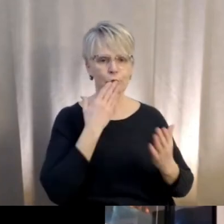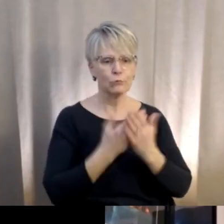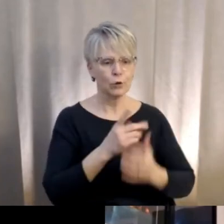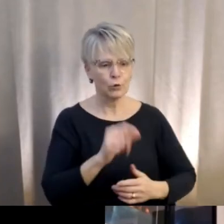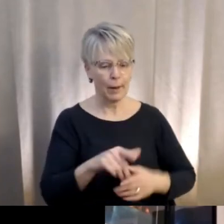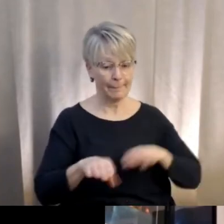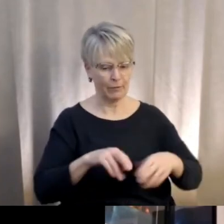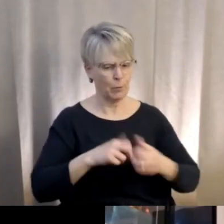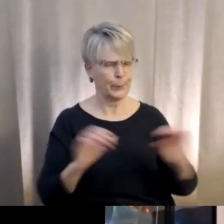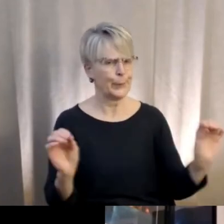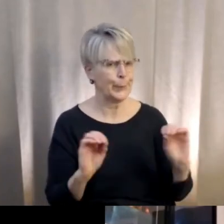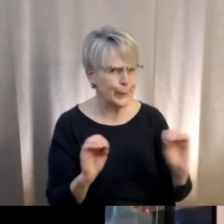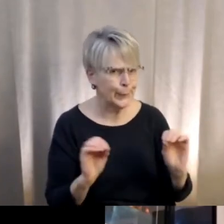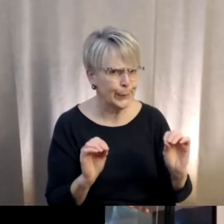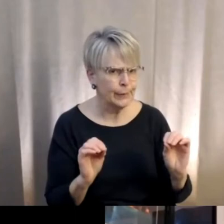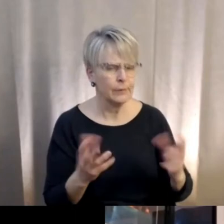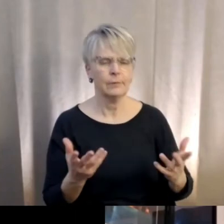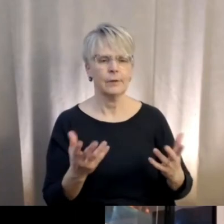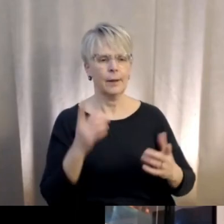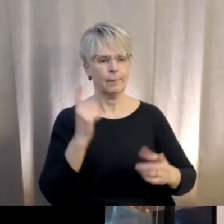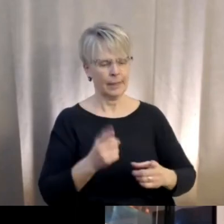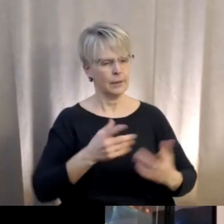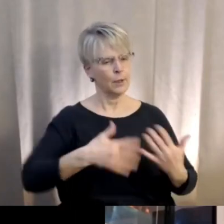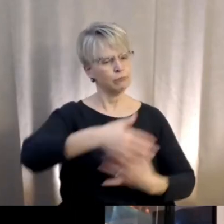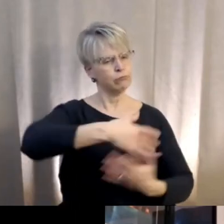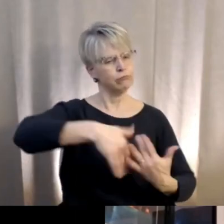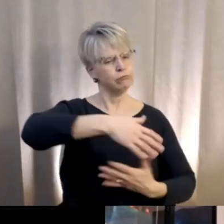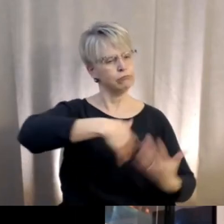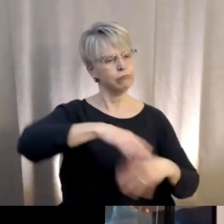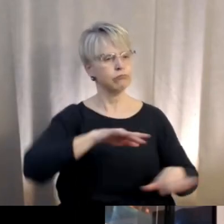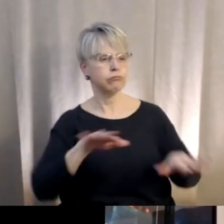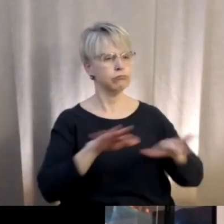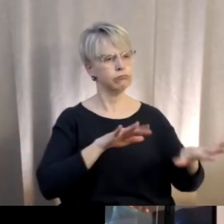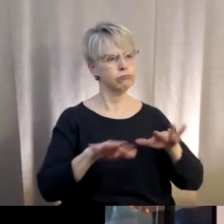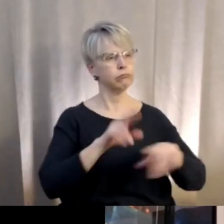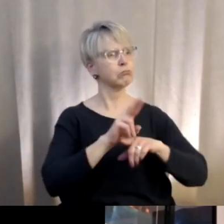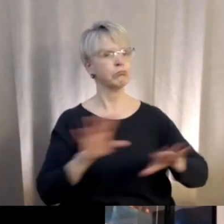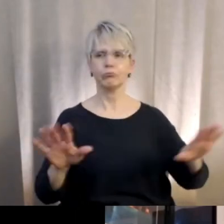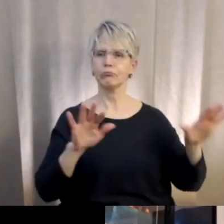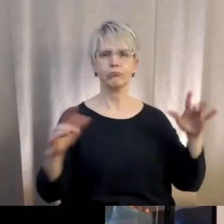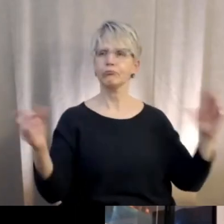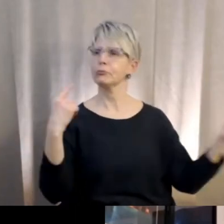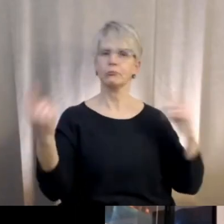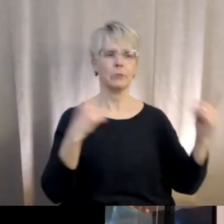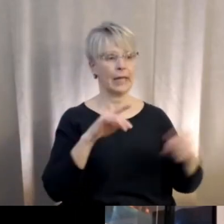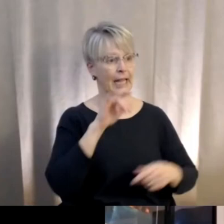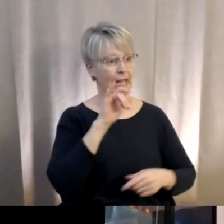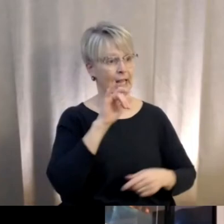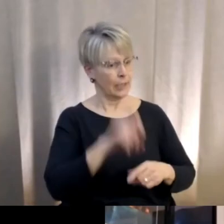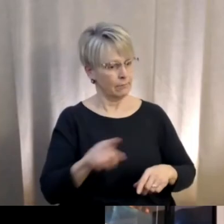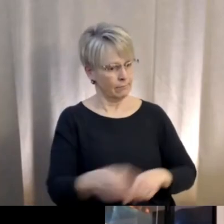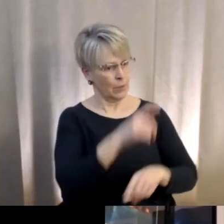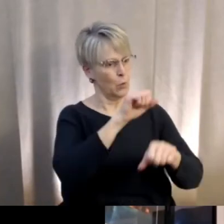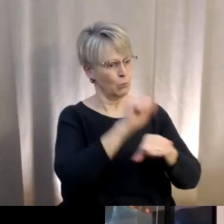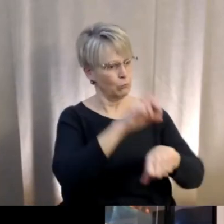issues. And adequately socialized and knows how to do a handful of things, so that when you need it to task,